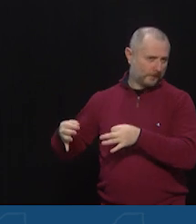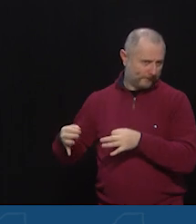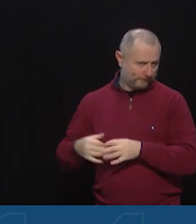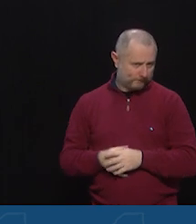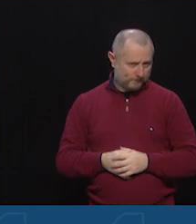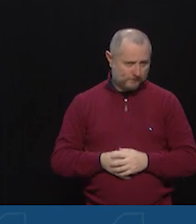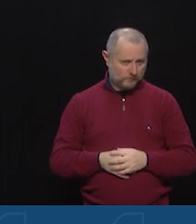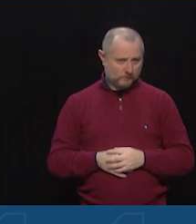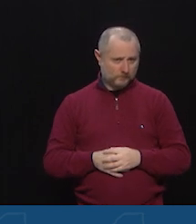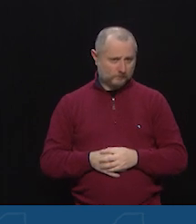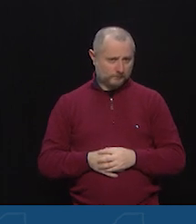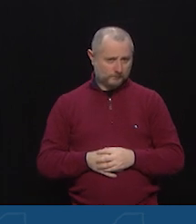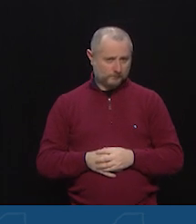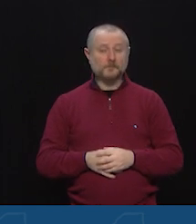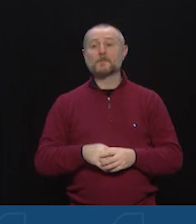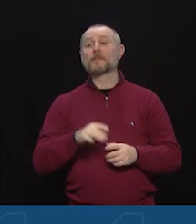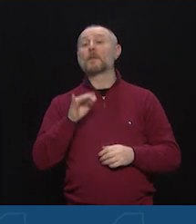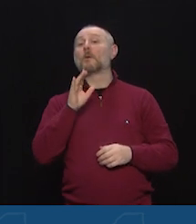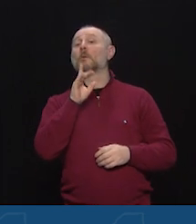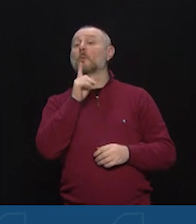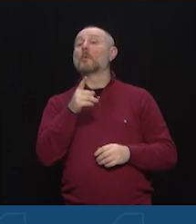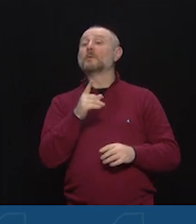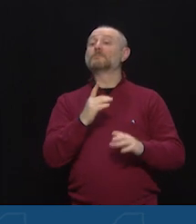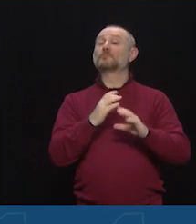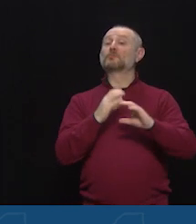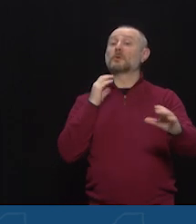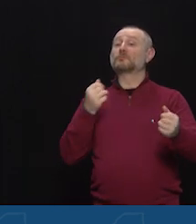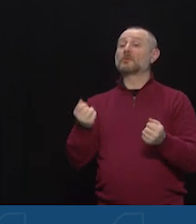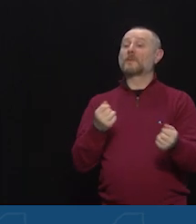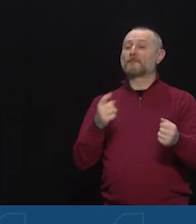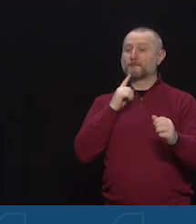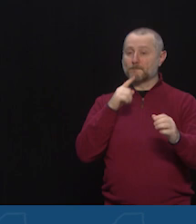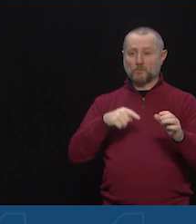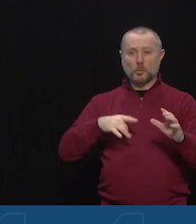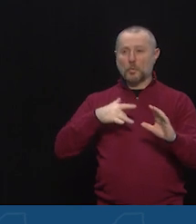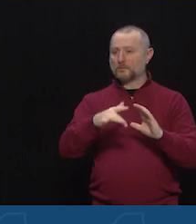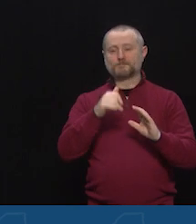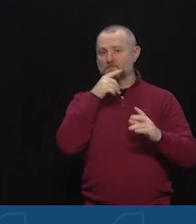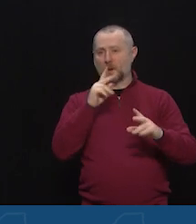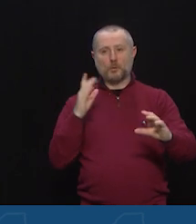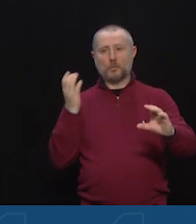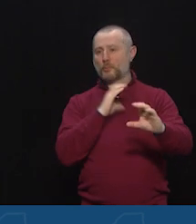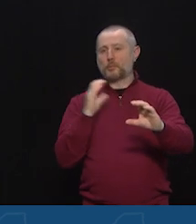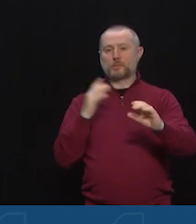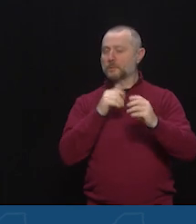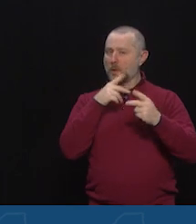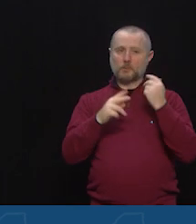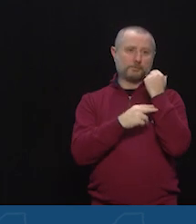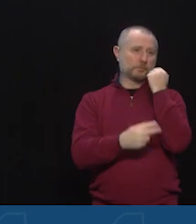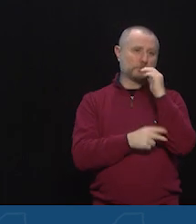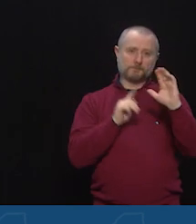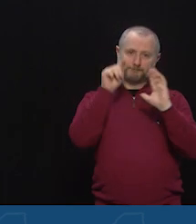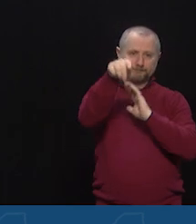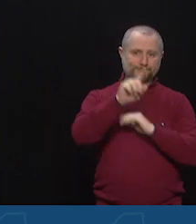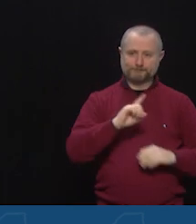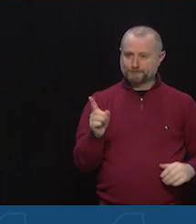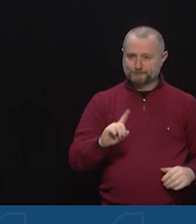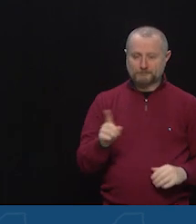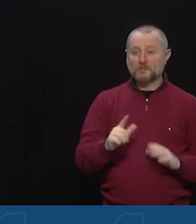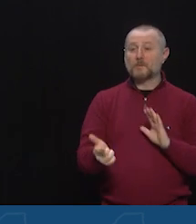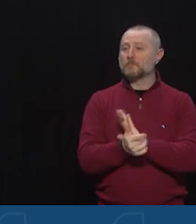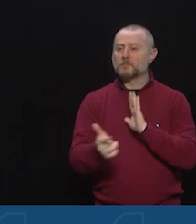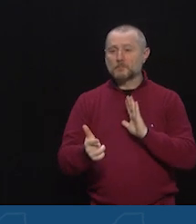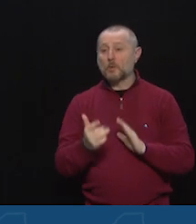a soft ban on empty tractors and trailers and tandem vehicles on the MTA bridges in anticipation of the